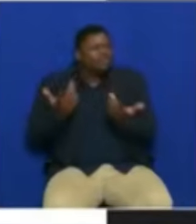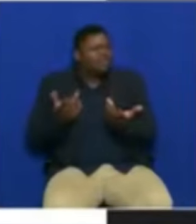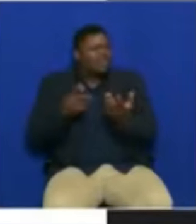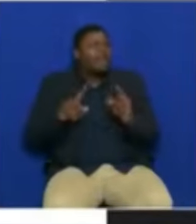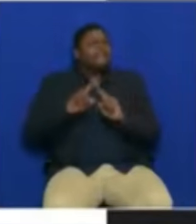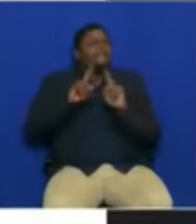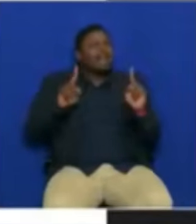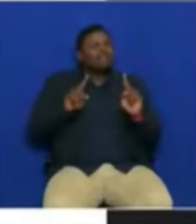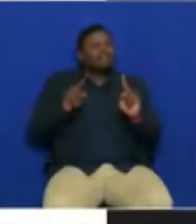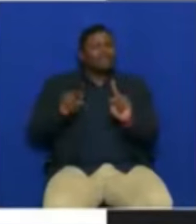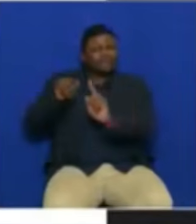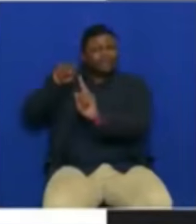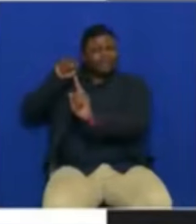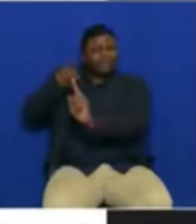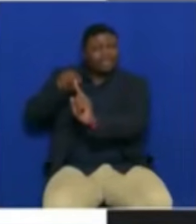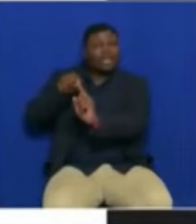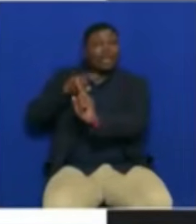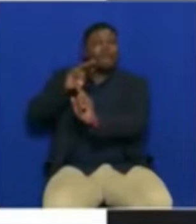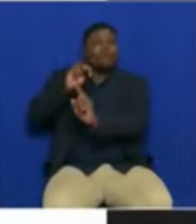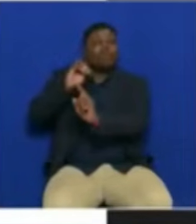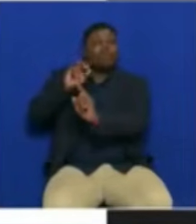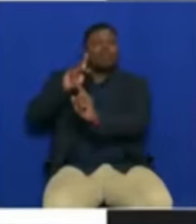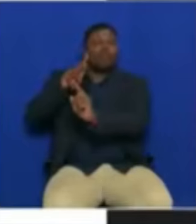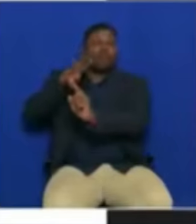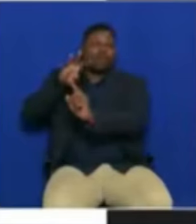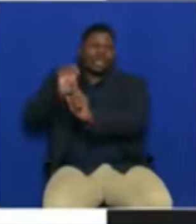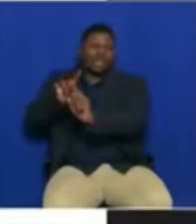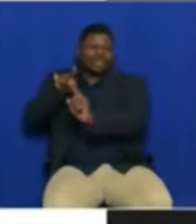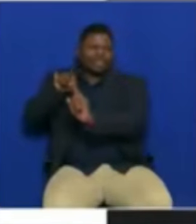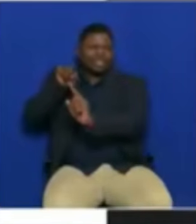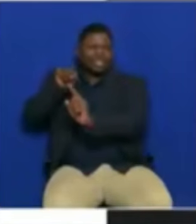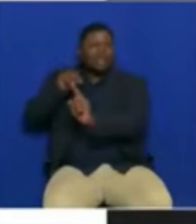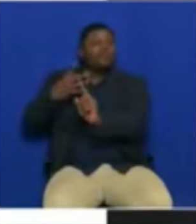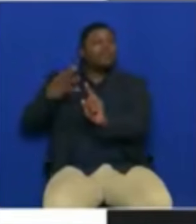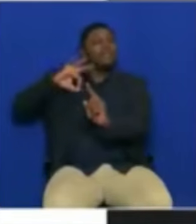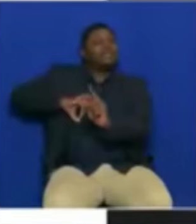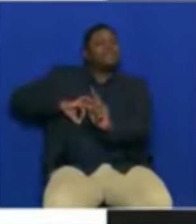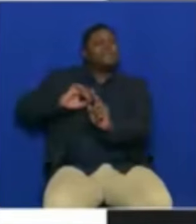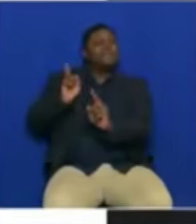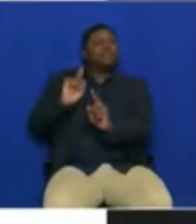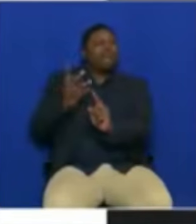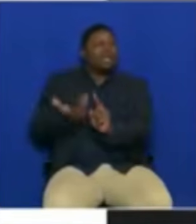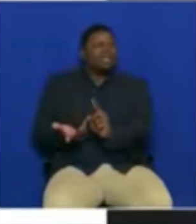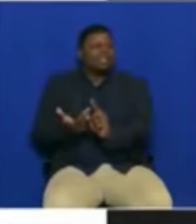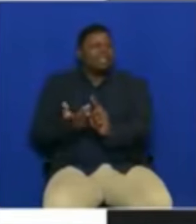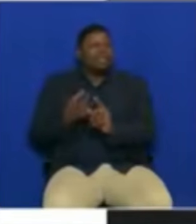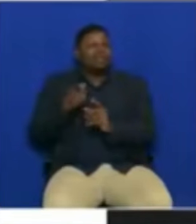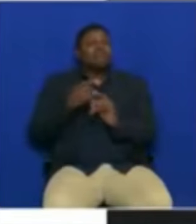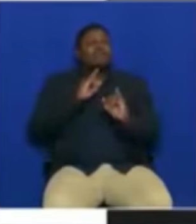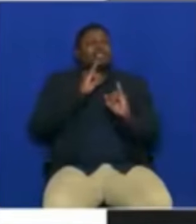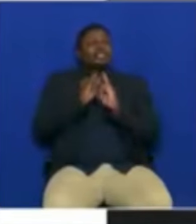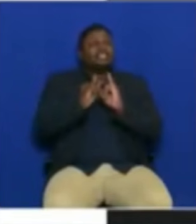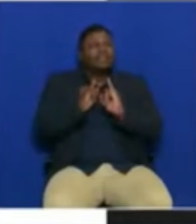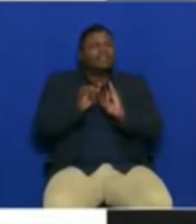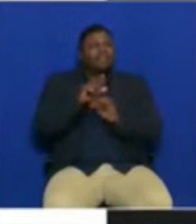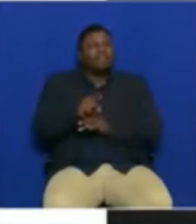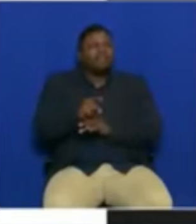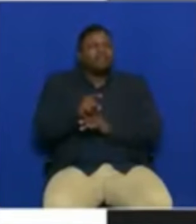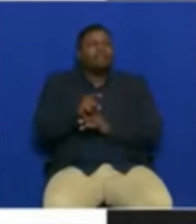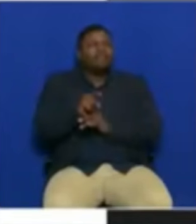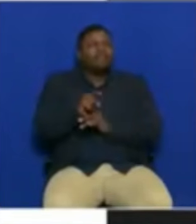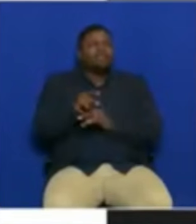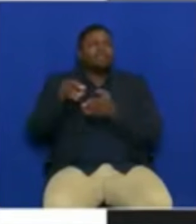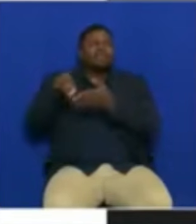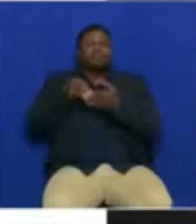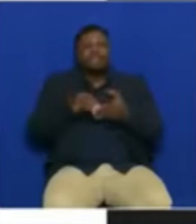by being subjected to a vetting process before the interview and then bringing back the letter signed by Brigadier Ncube to